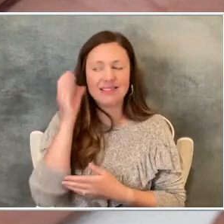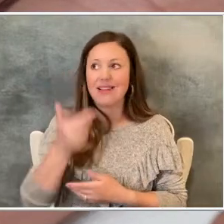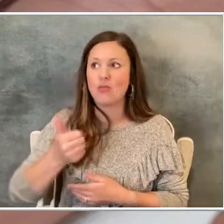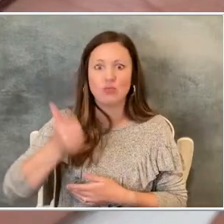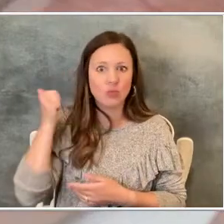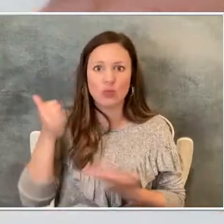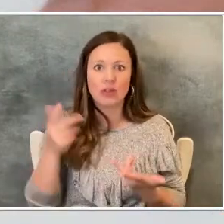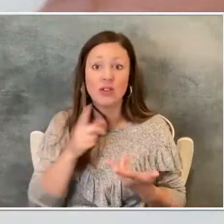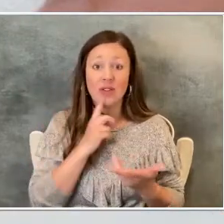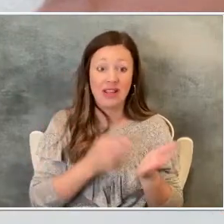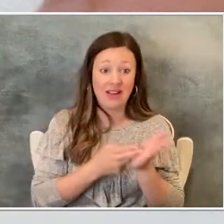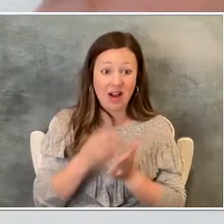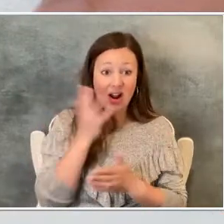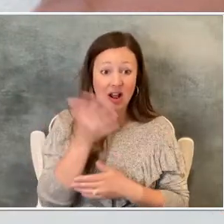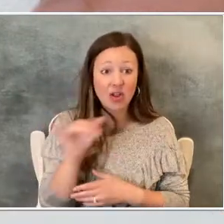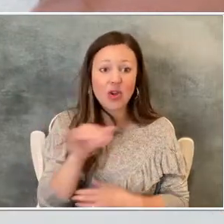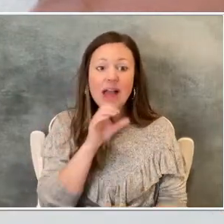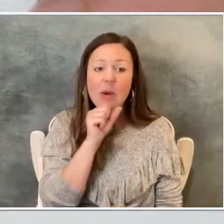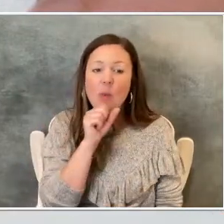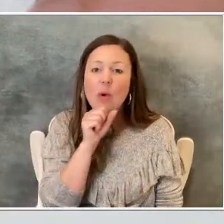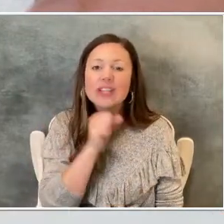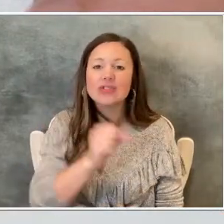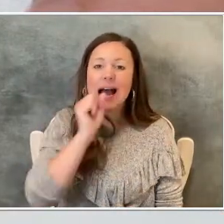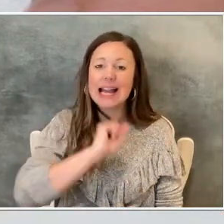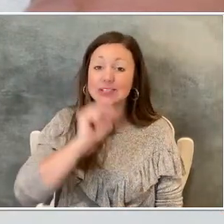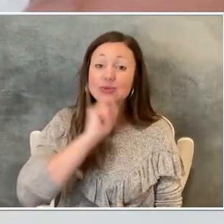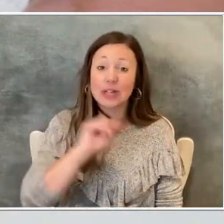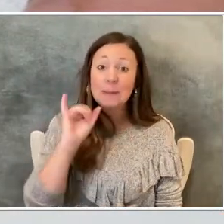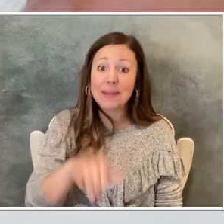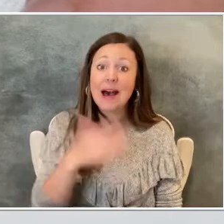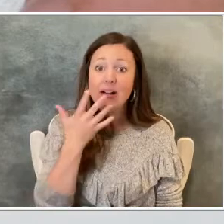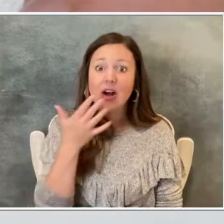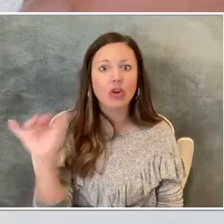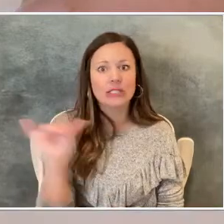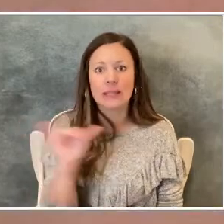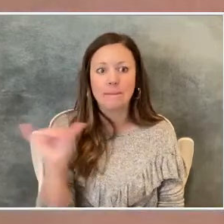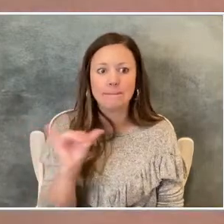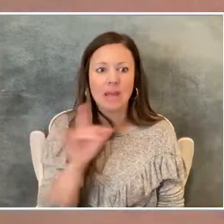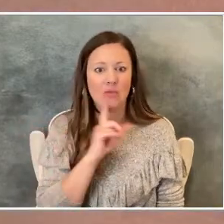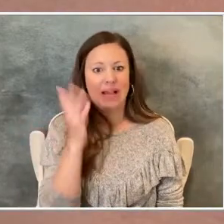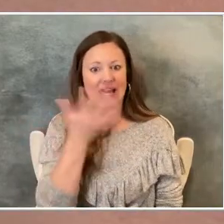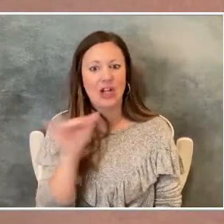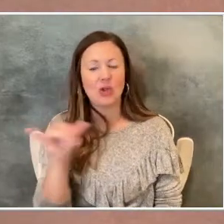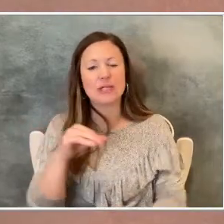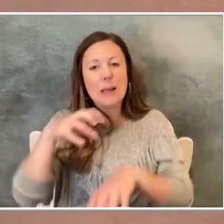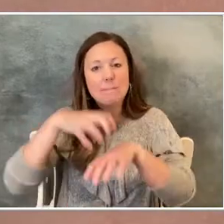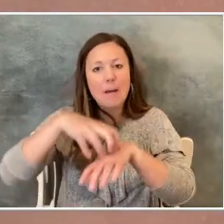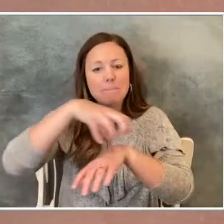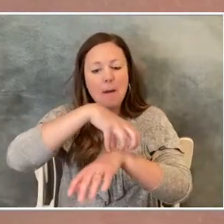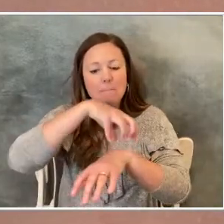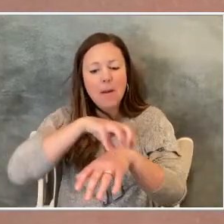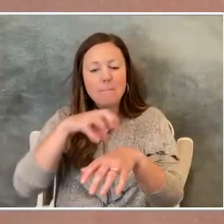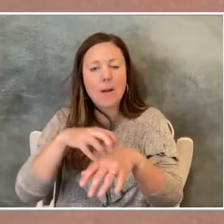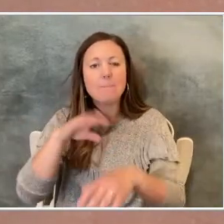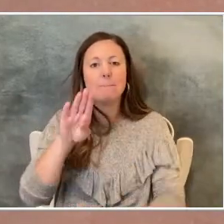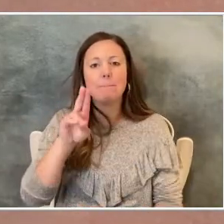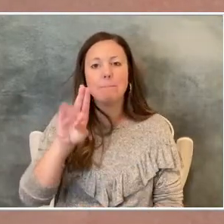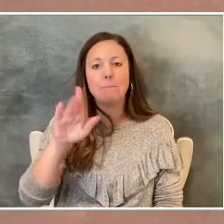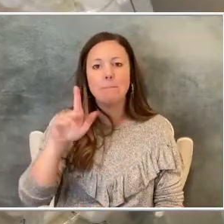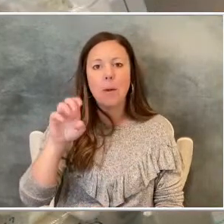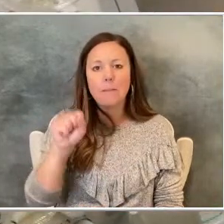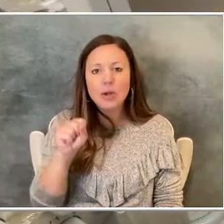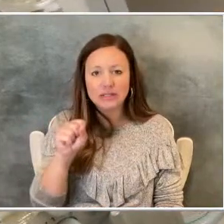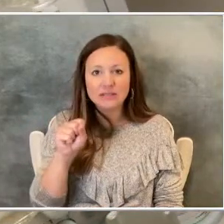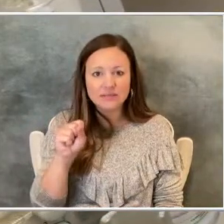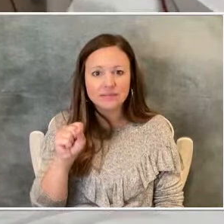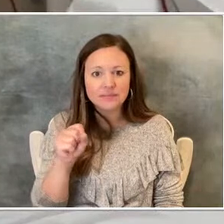almost looks like orange sherbet was the shade of the orange, and it looks like little bubbles, like kind of like a smaller blister. They looked